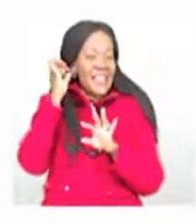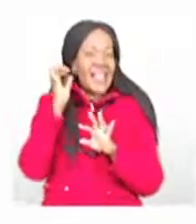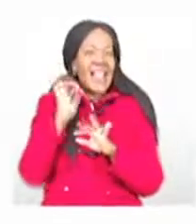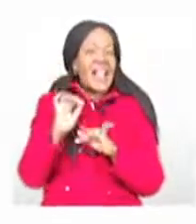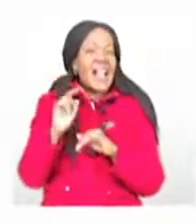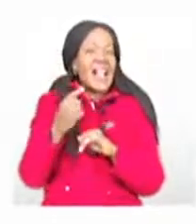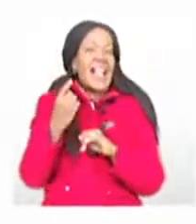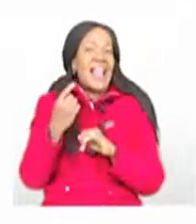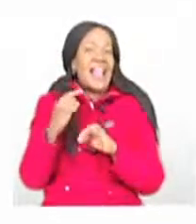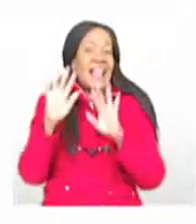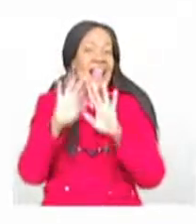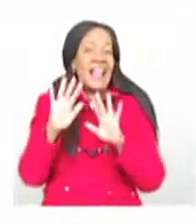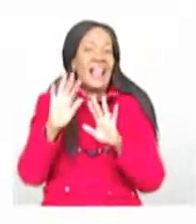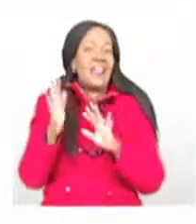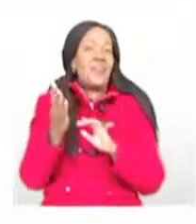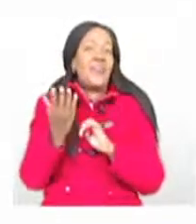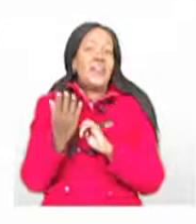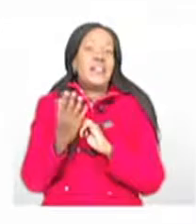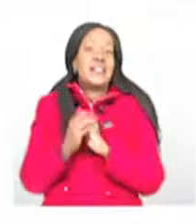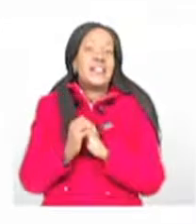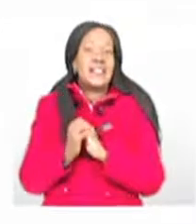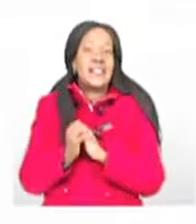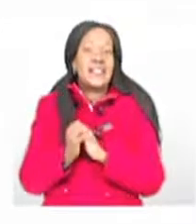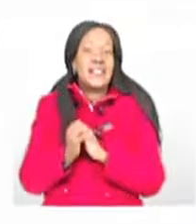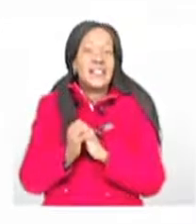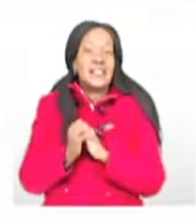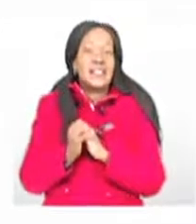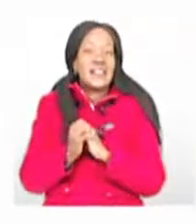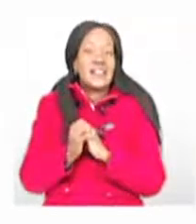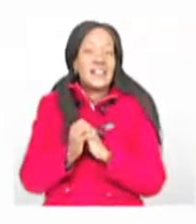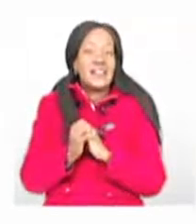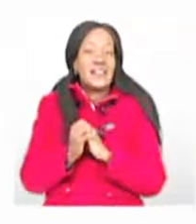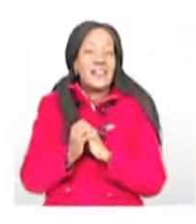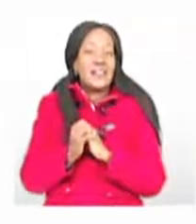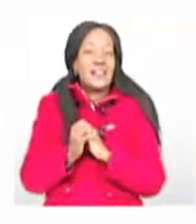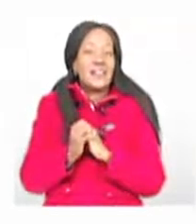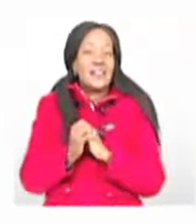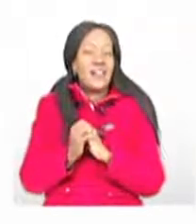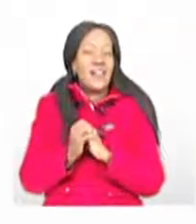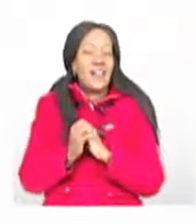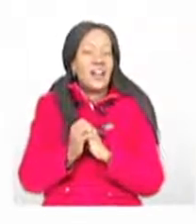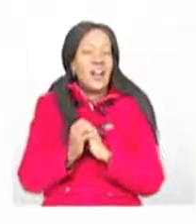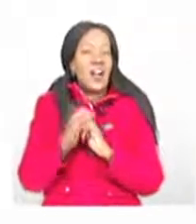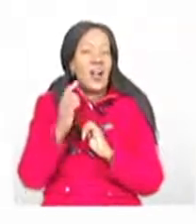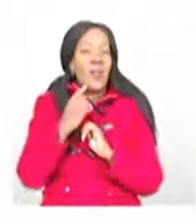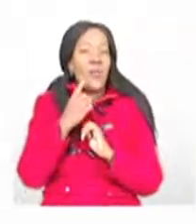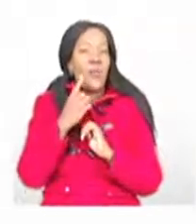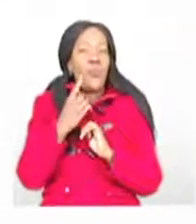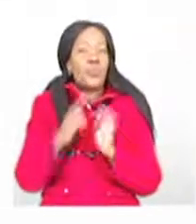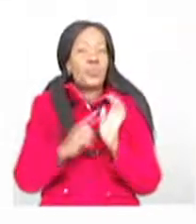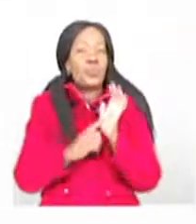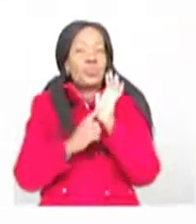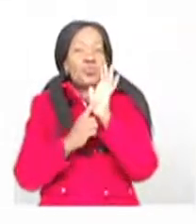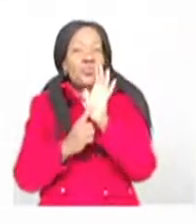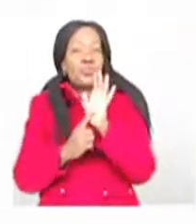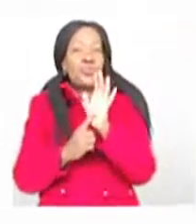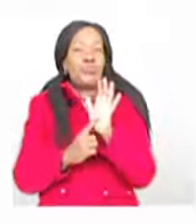color you want. And I would like to demonstrate for you on the